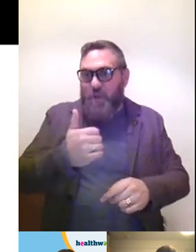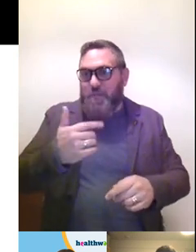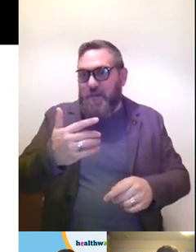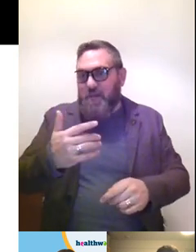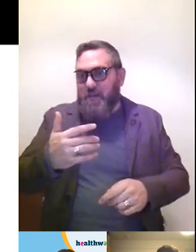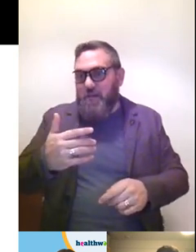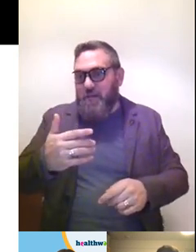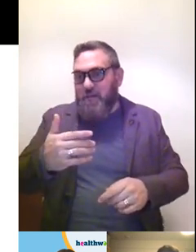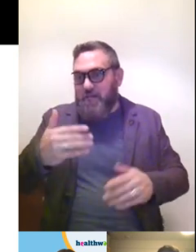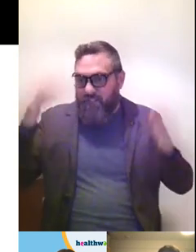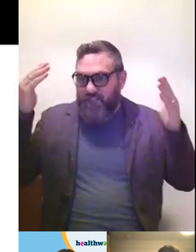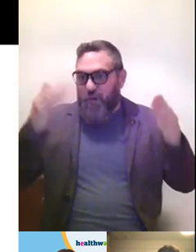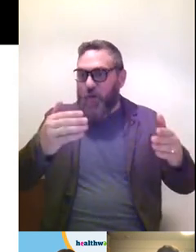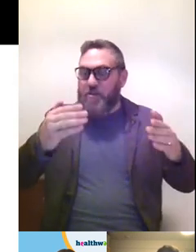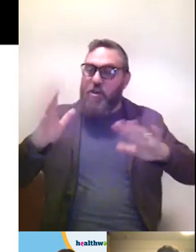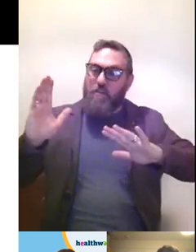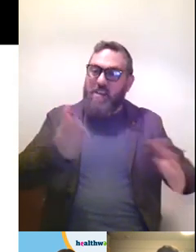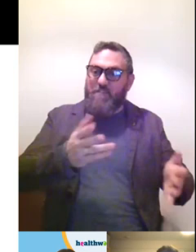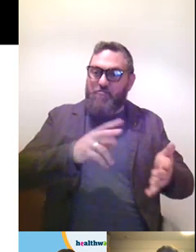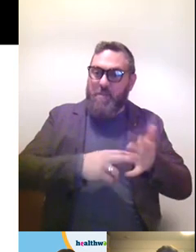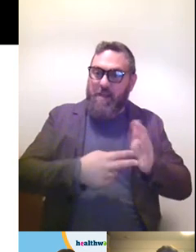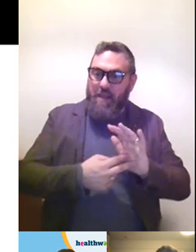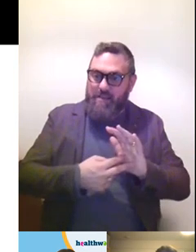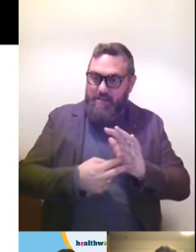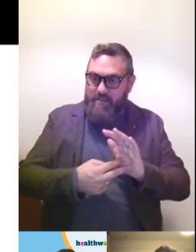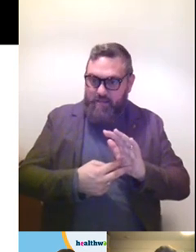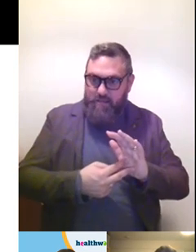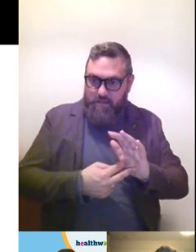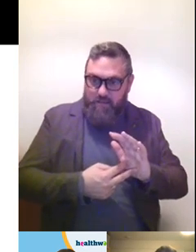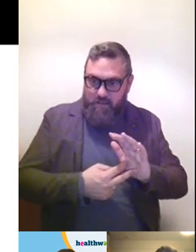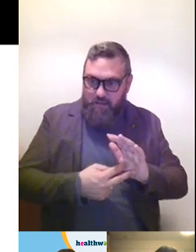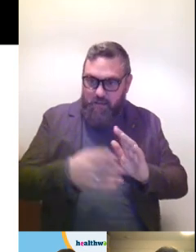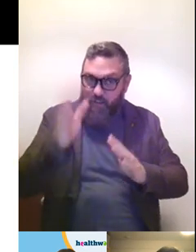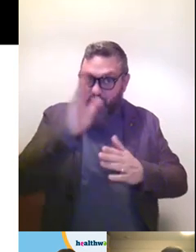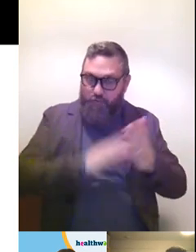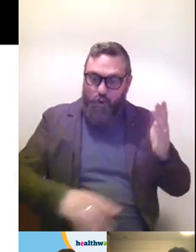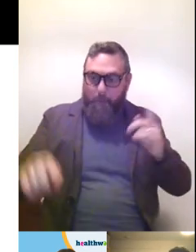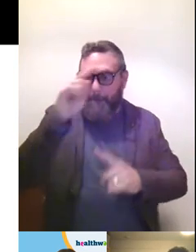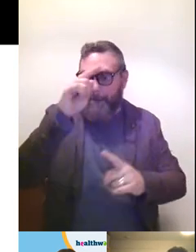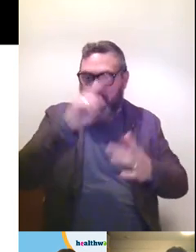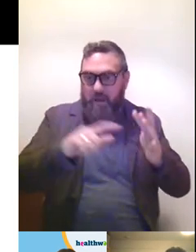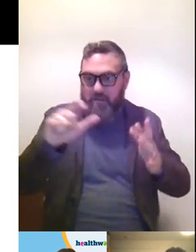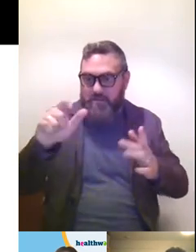our delivery plans that come down from the ICP.